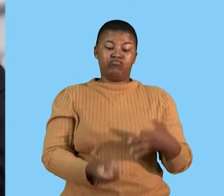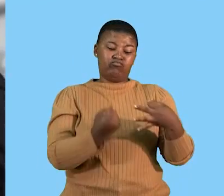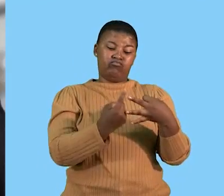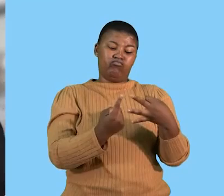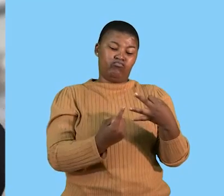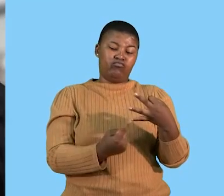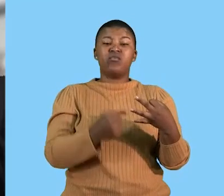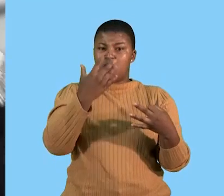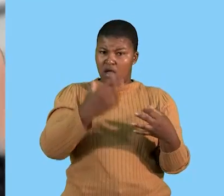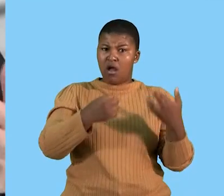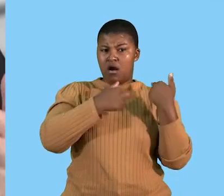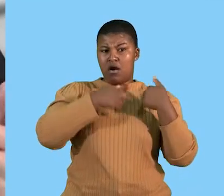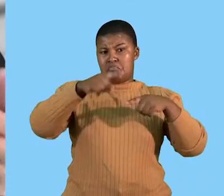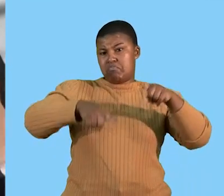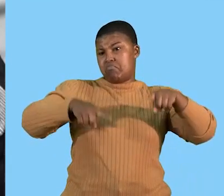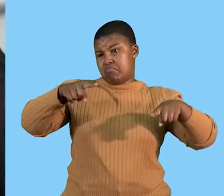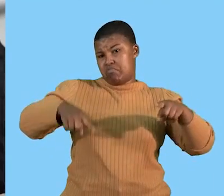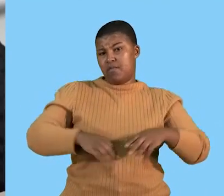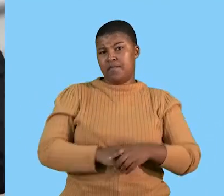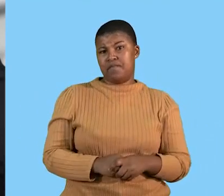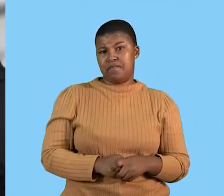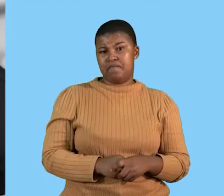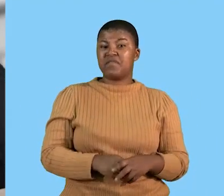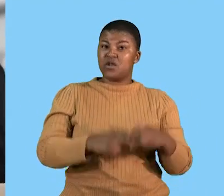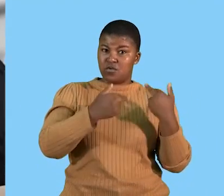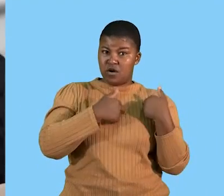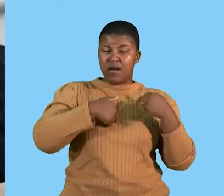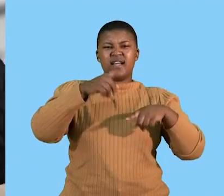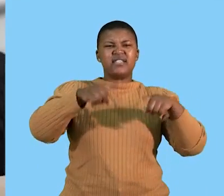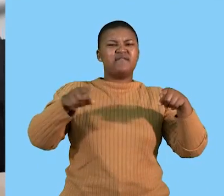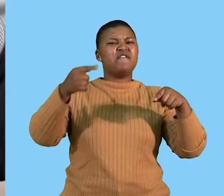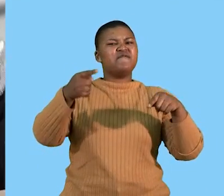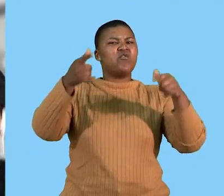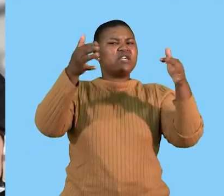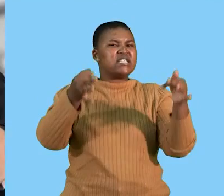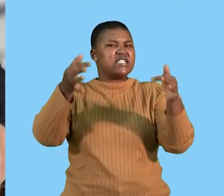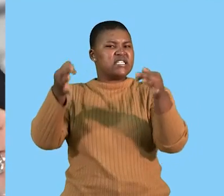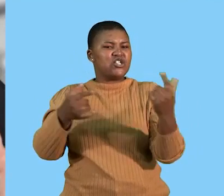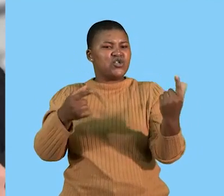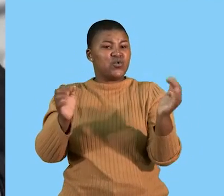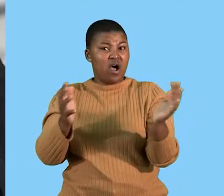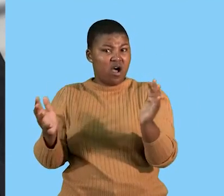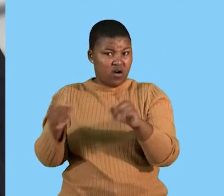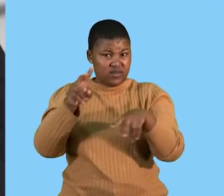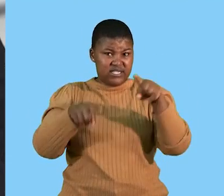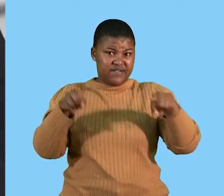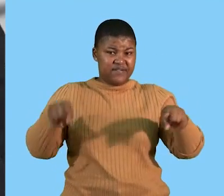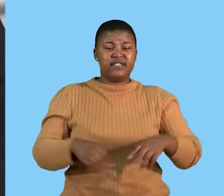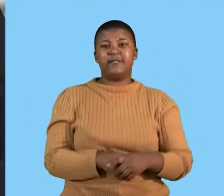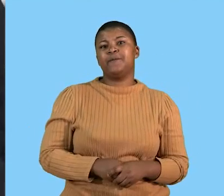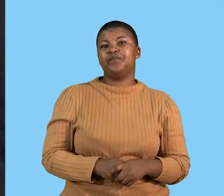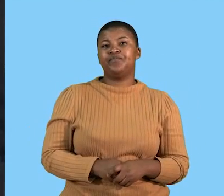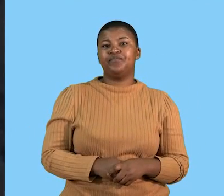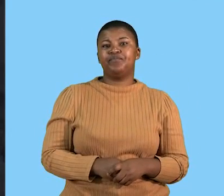has different responsibilities and is responsible for different types of decisions to be made. So our